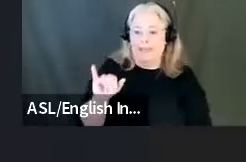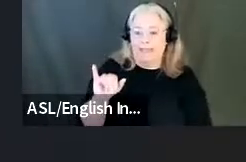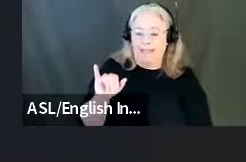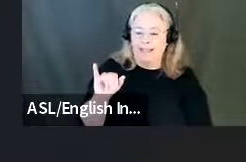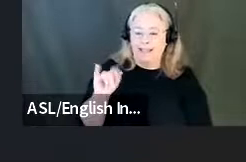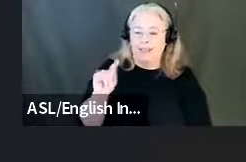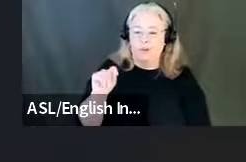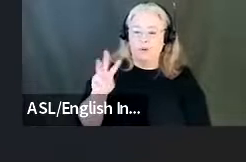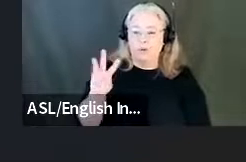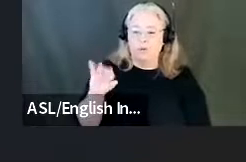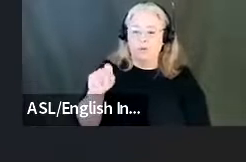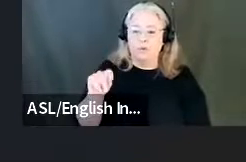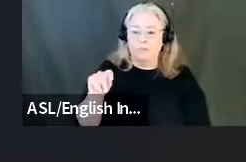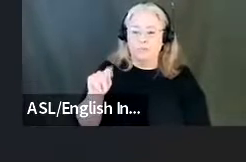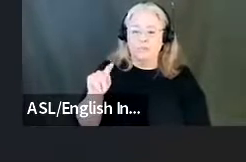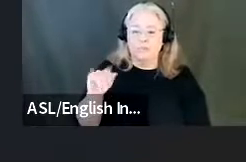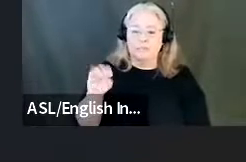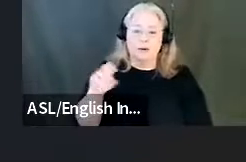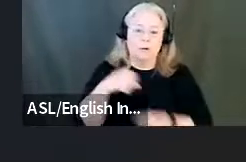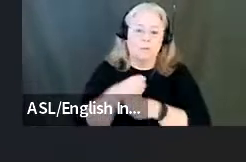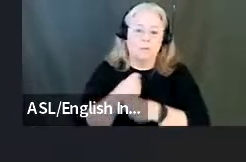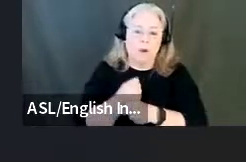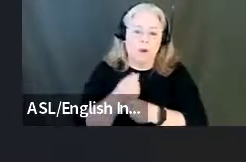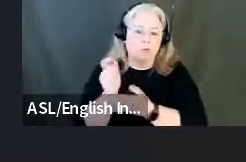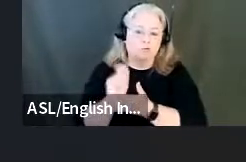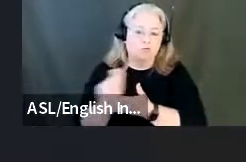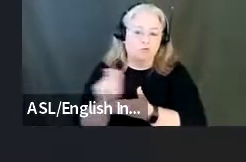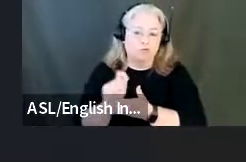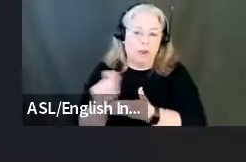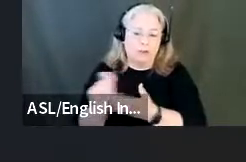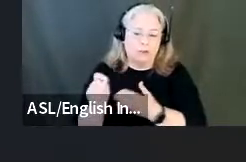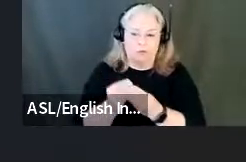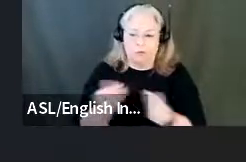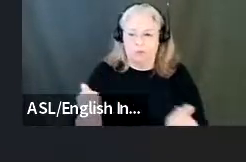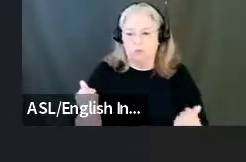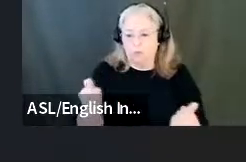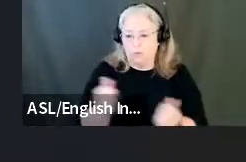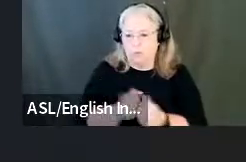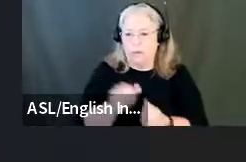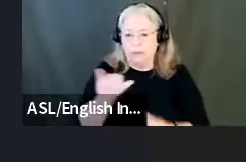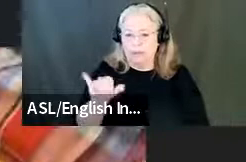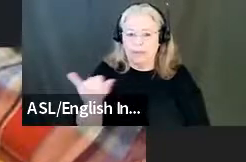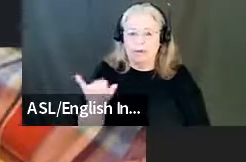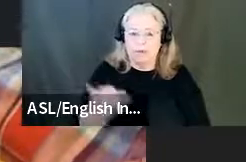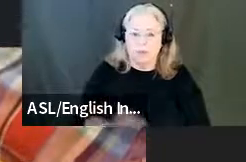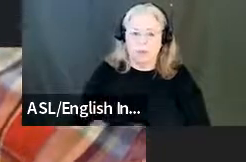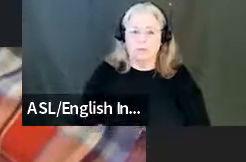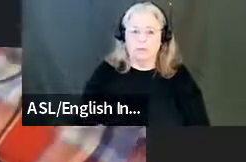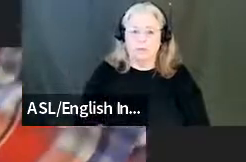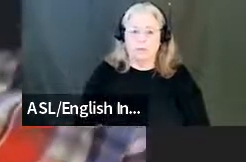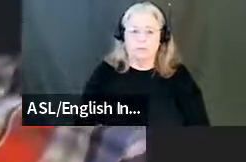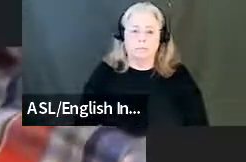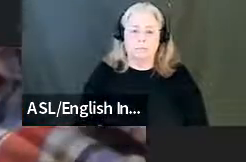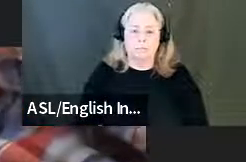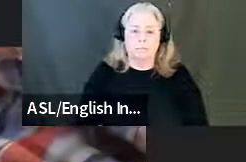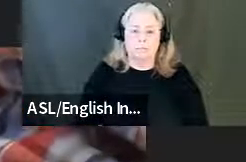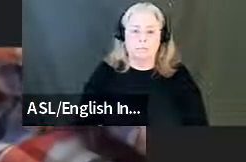tie and you can create writing solutions with that as well.